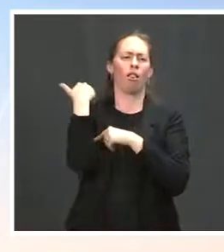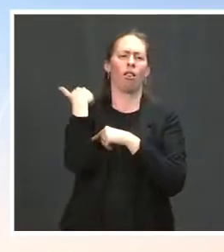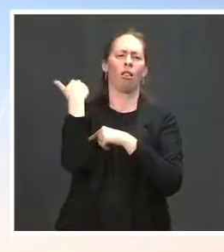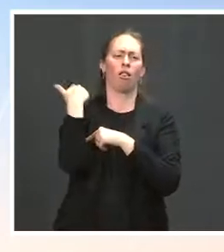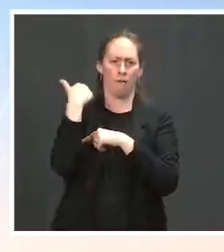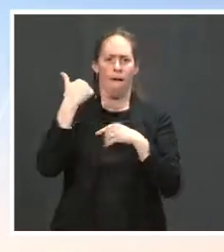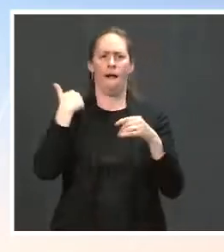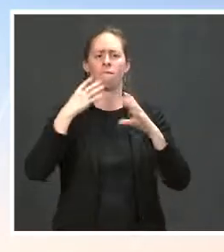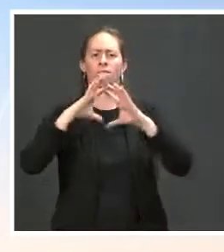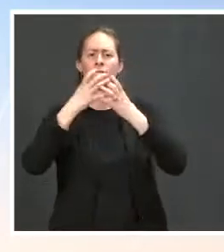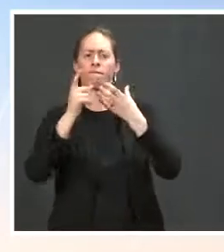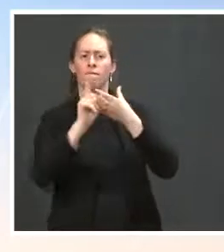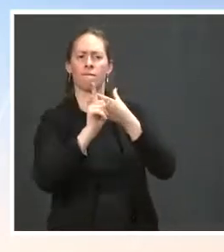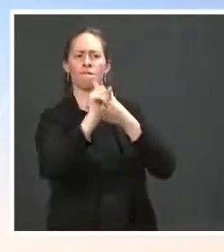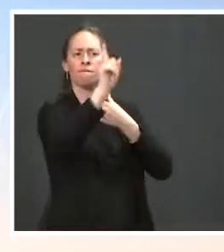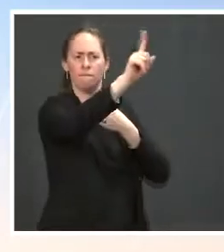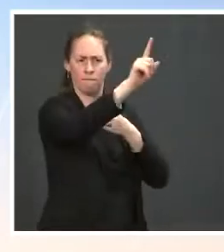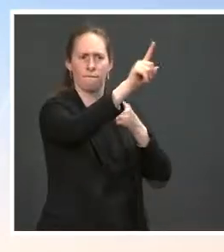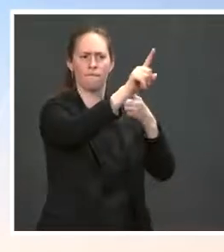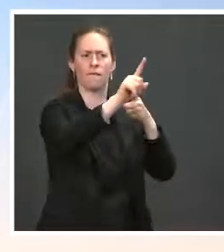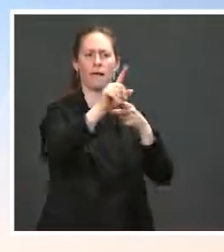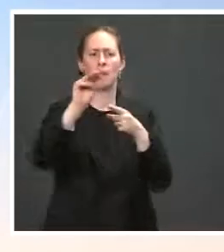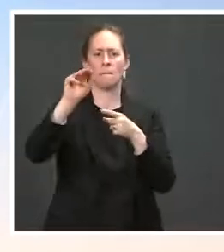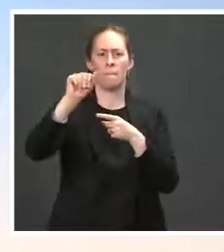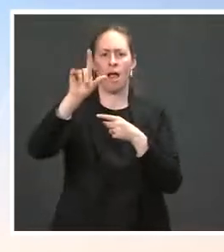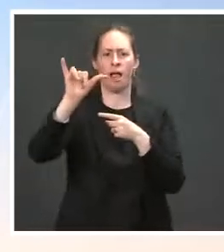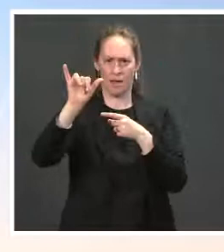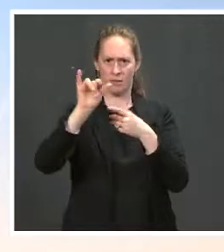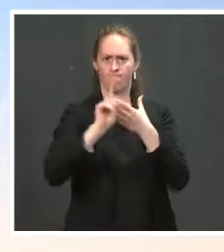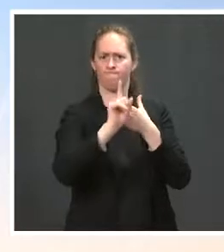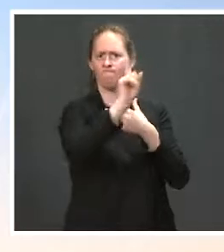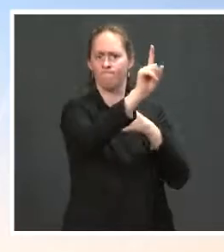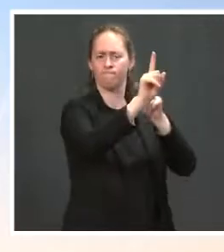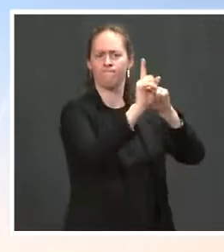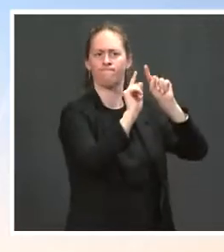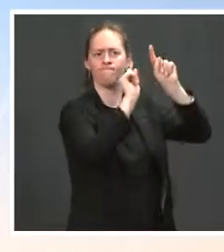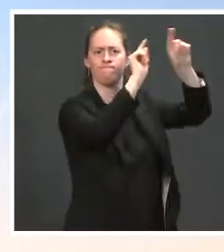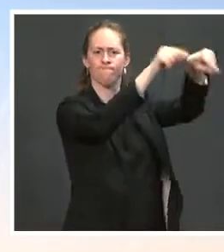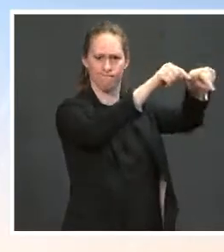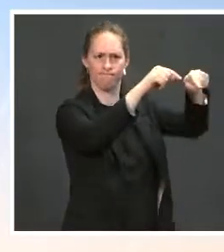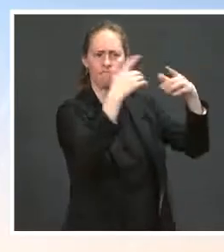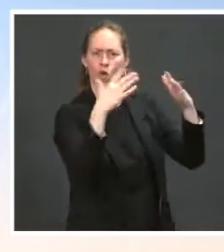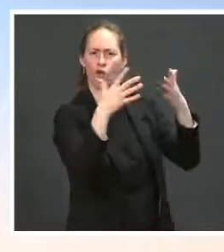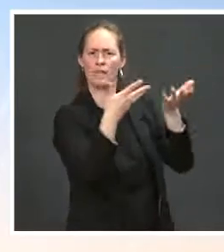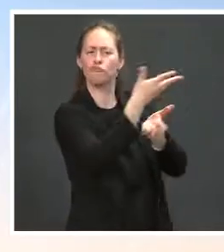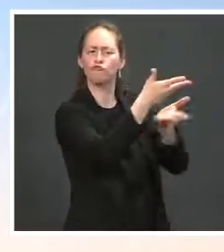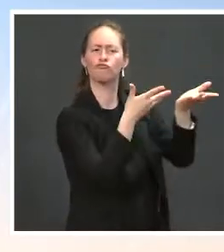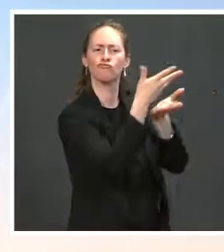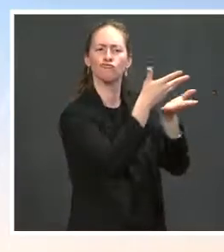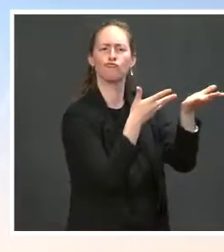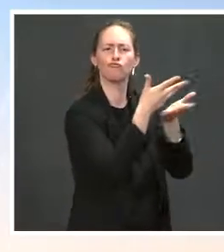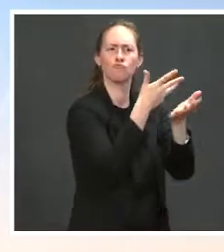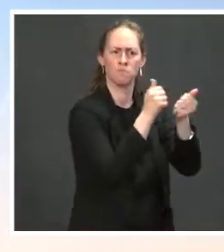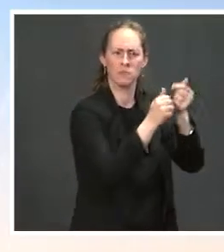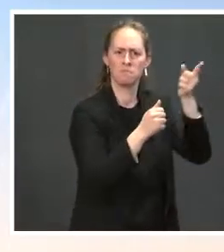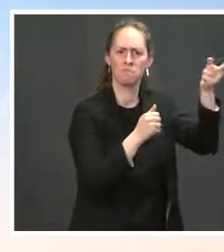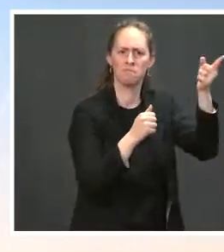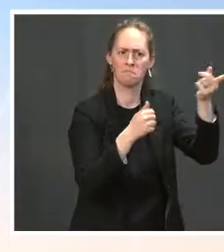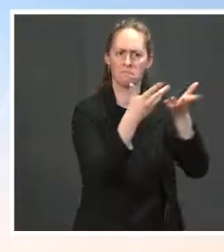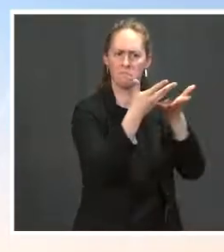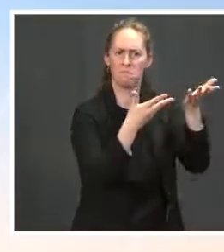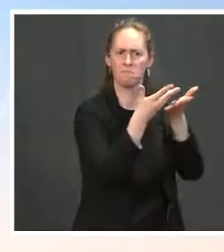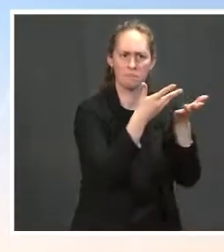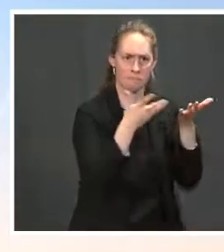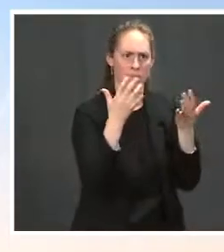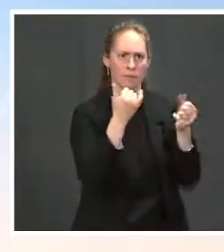has been exploring concrete approaches concerning the steps both Iran and the United States would need to take to return to the mutual compliance.